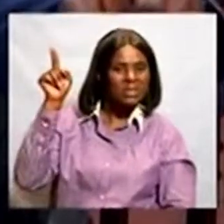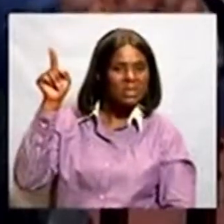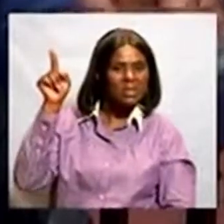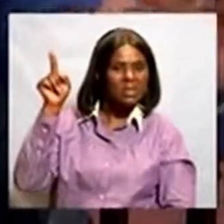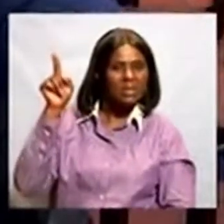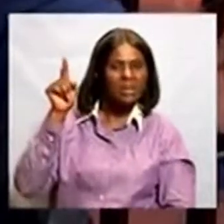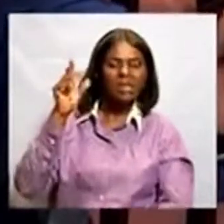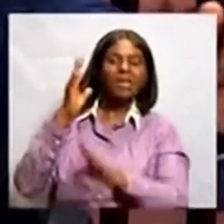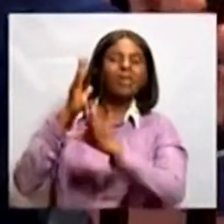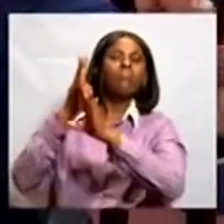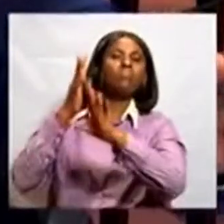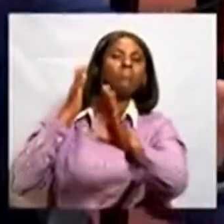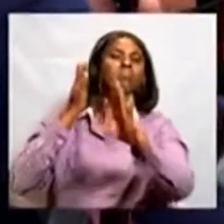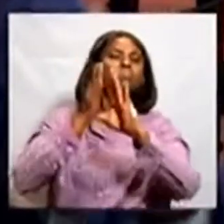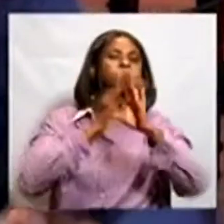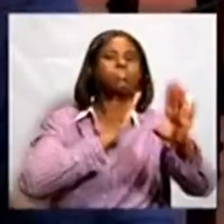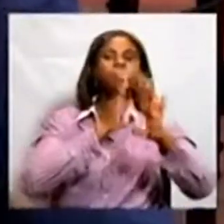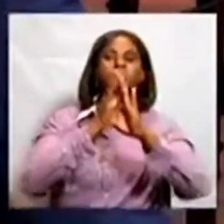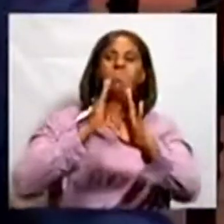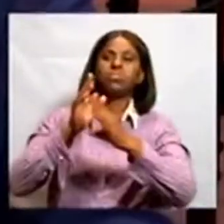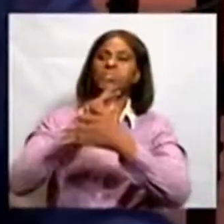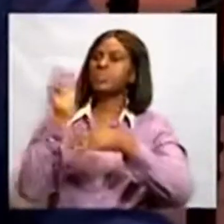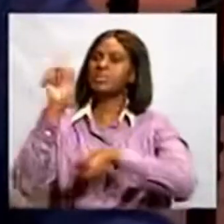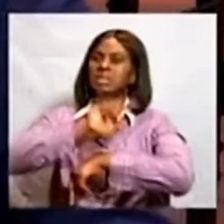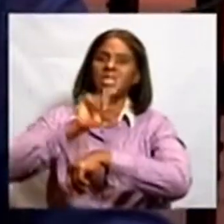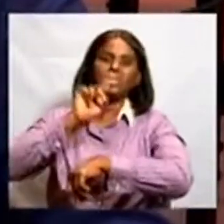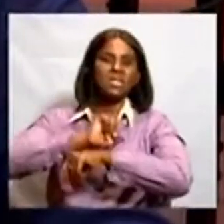would queue there for days and weeks.